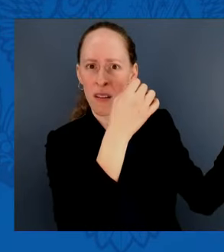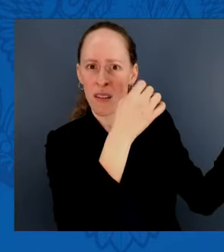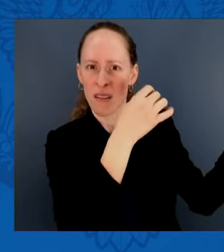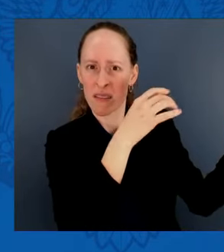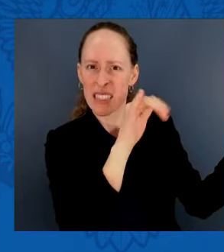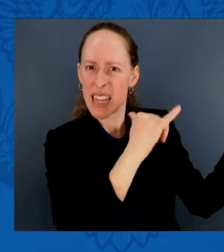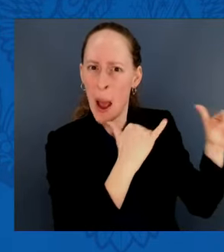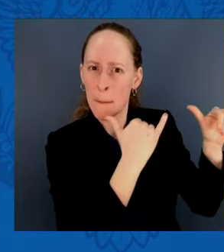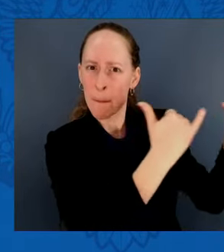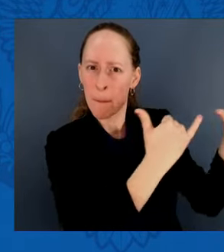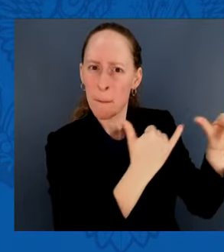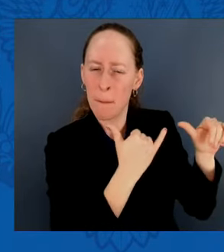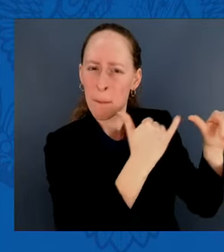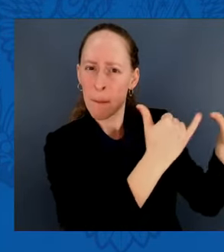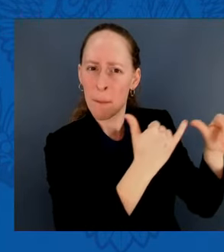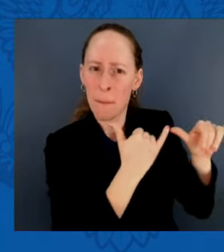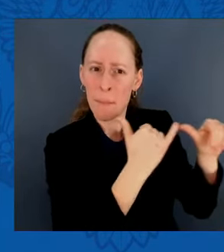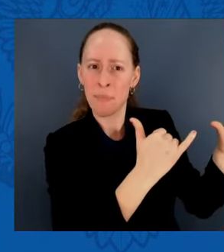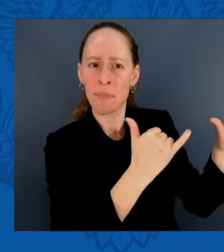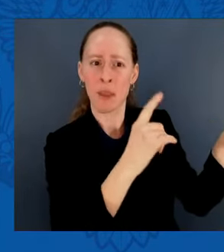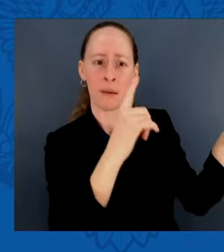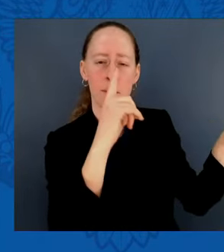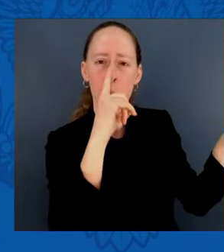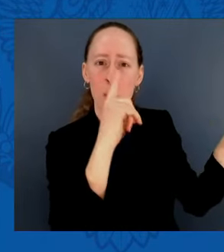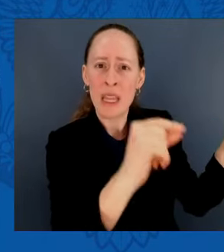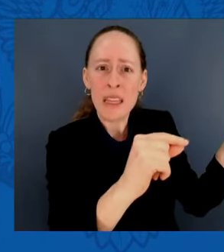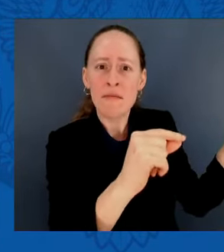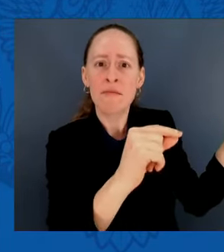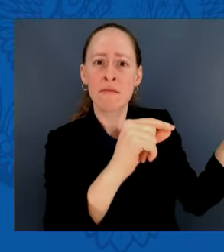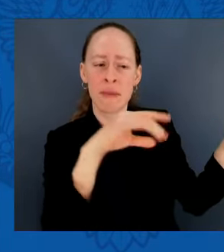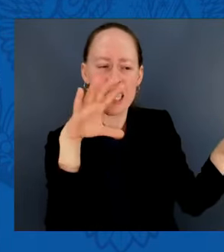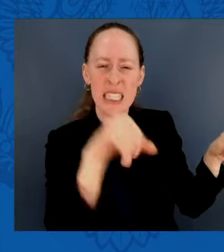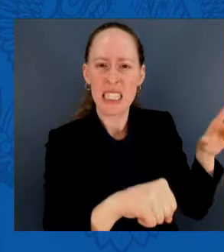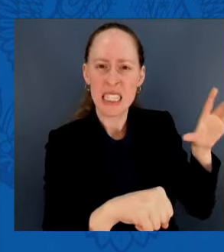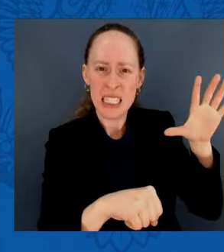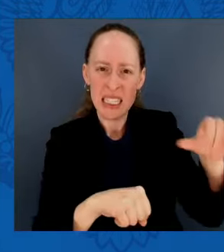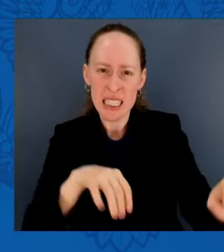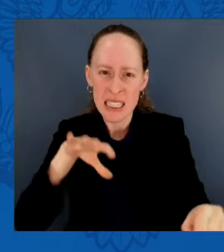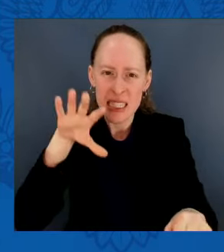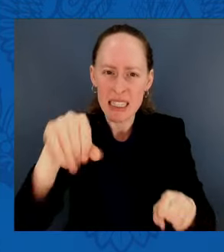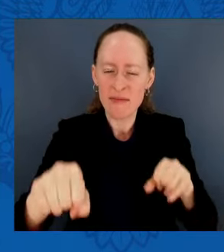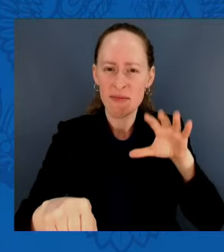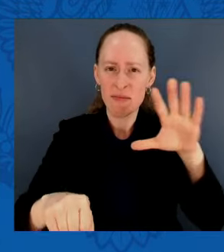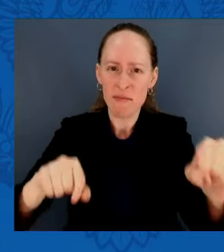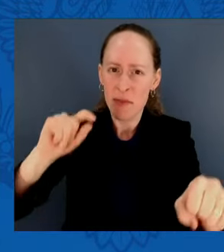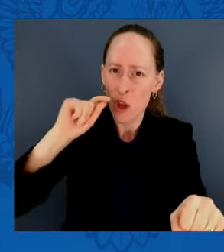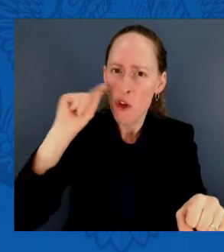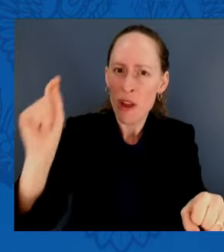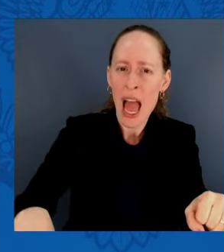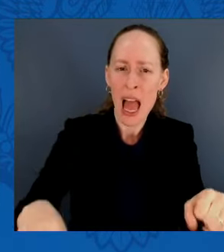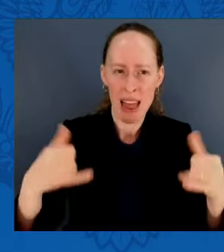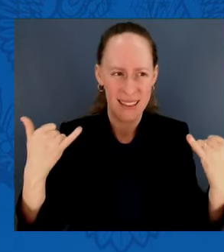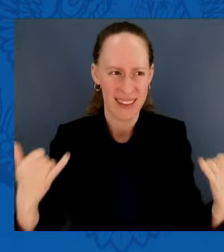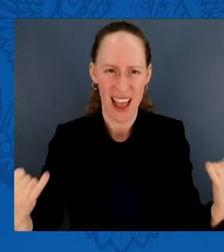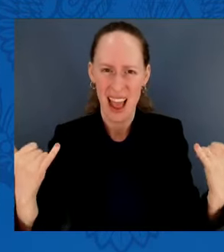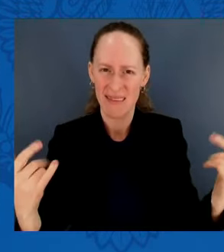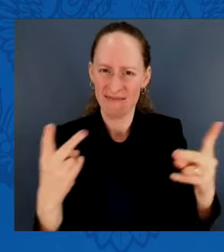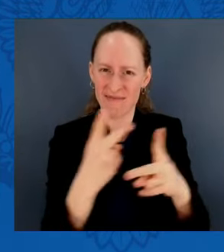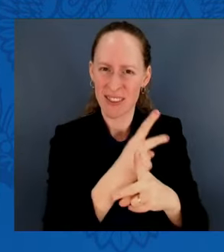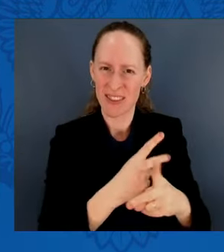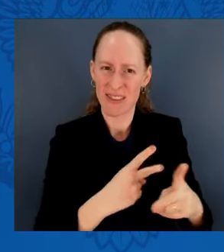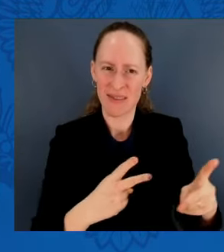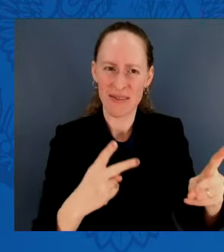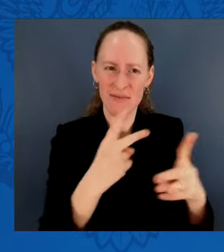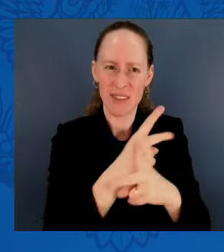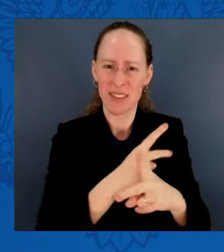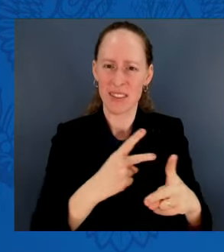Ukraine and sowing chaos throughout Europe and beyond. If anybody in this room thinks Putin will stop at Ukraine, I assure